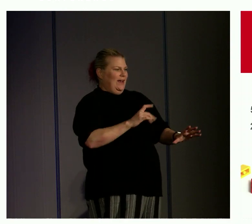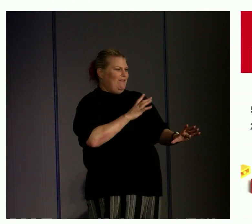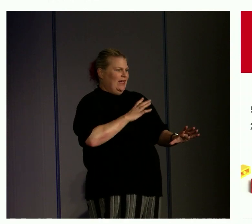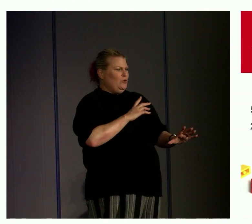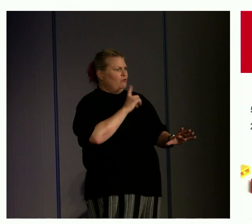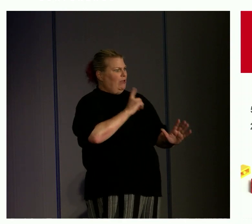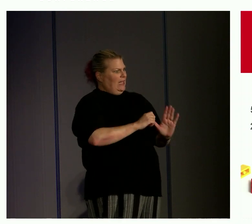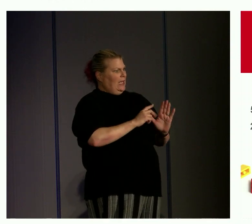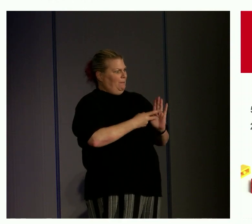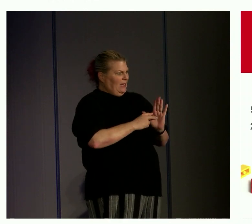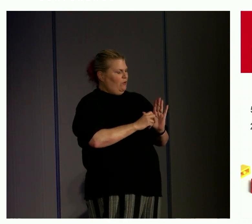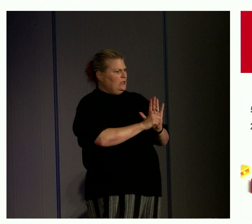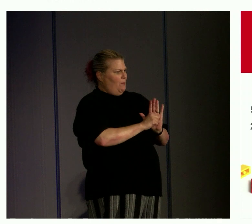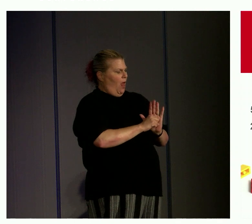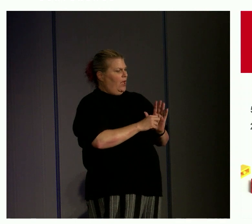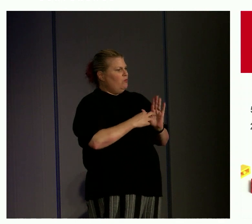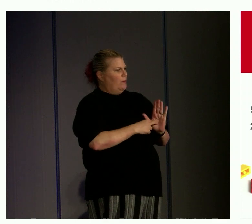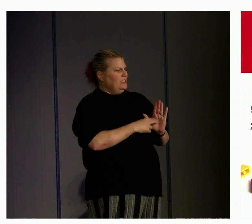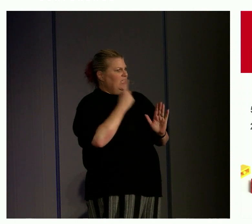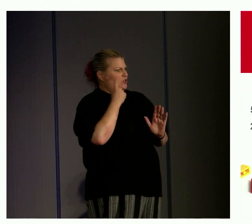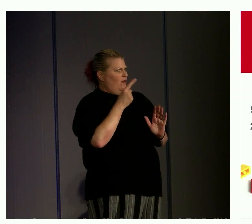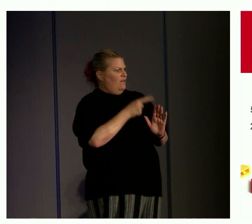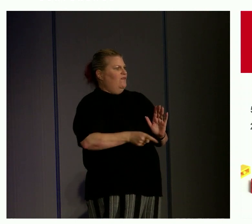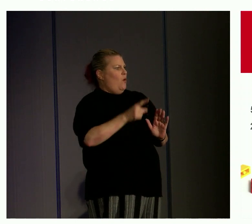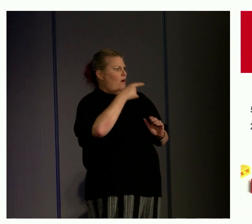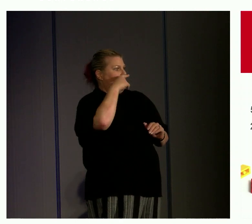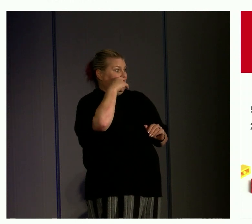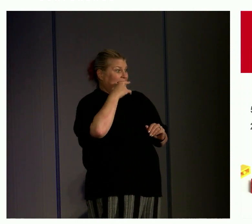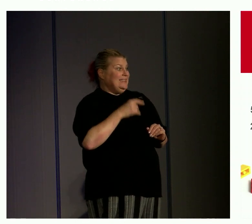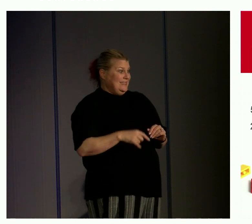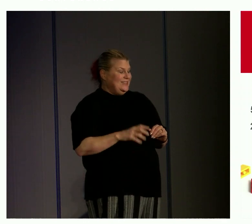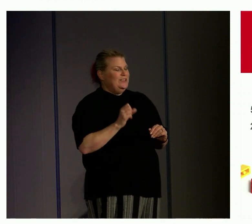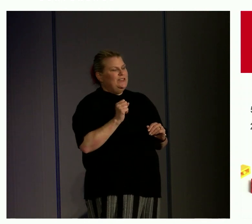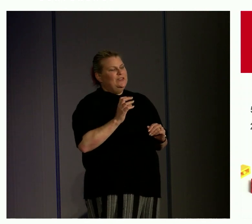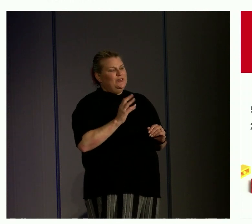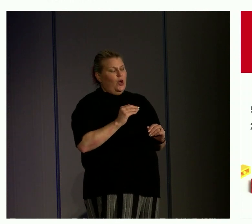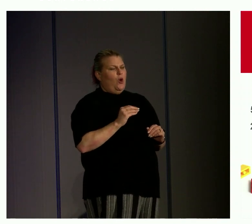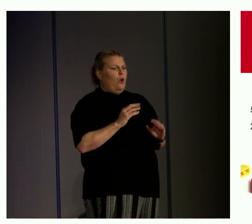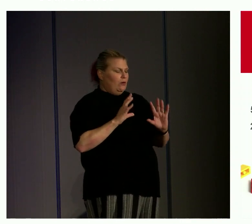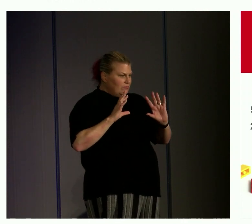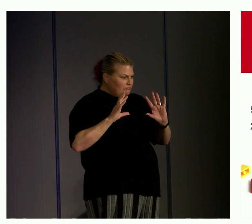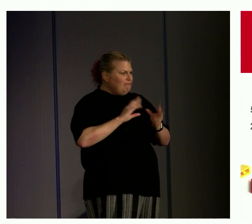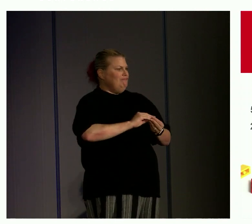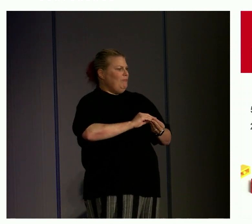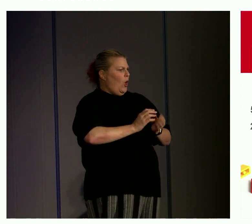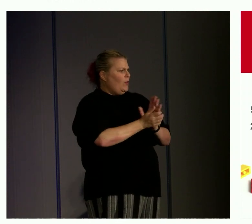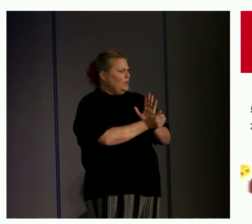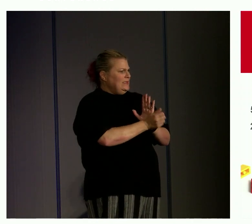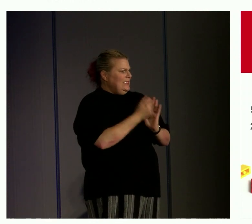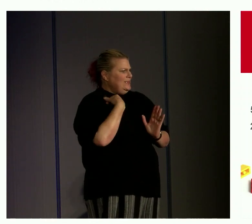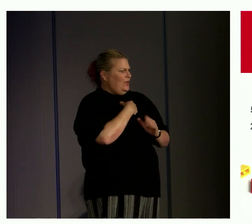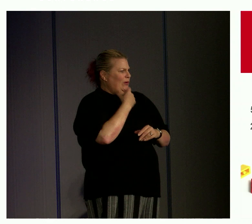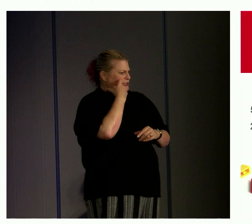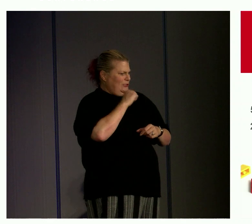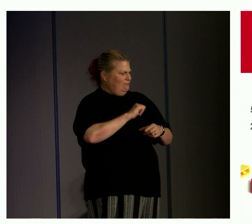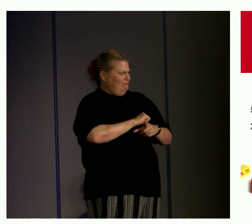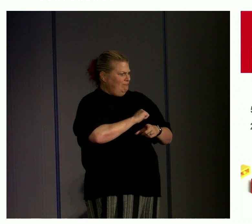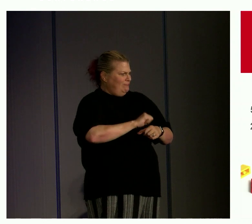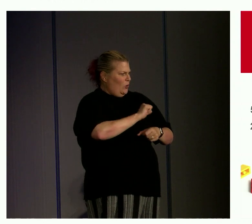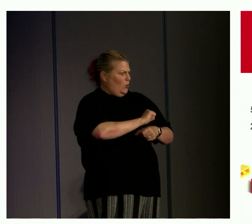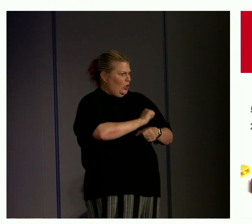symbolic representation is very important for the kids. So all those skills were worked,